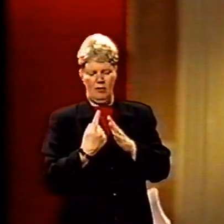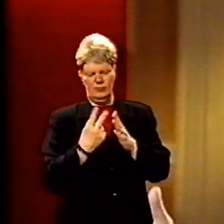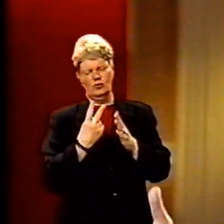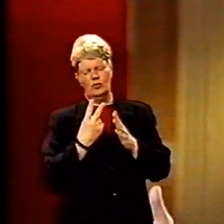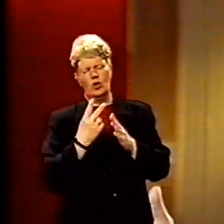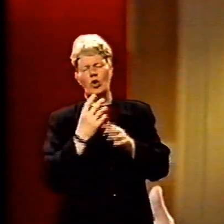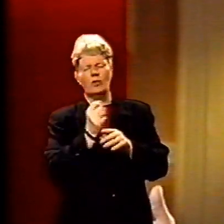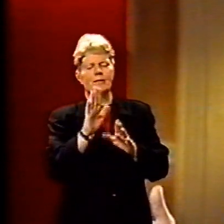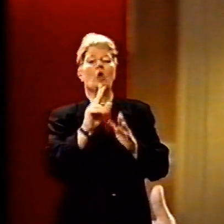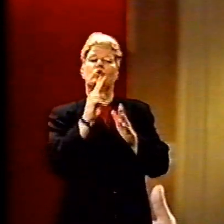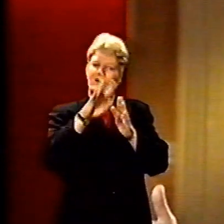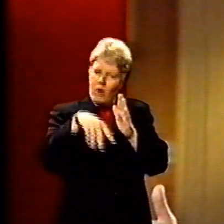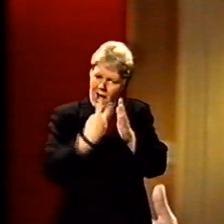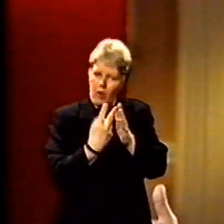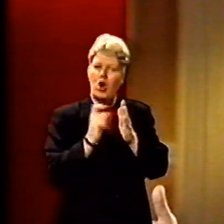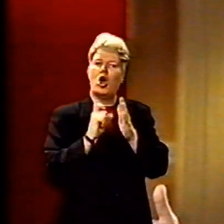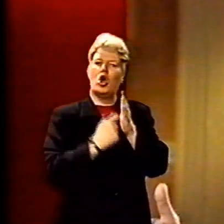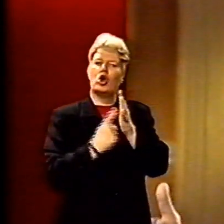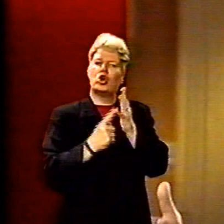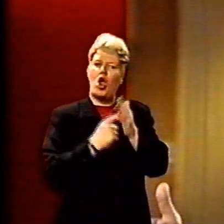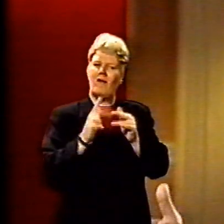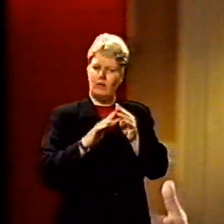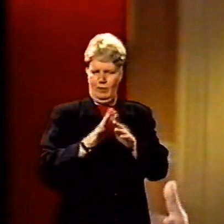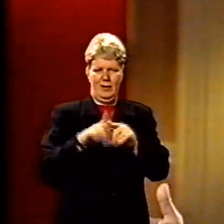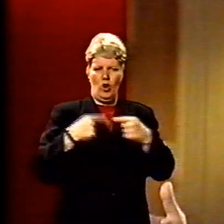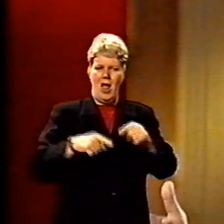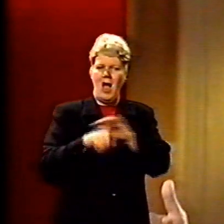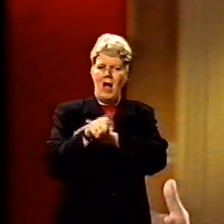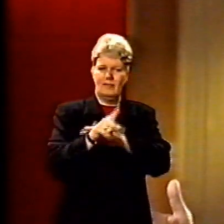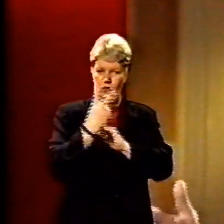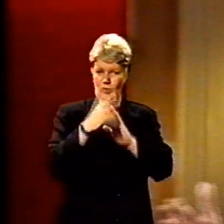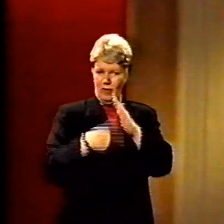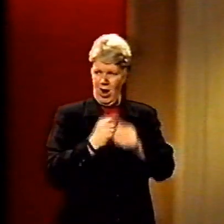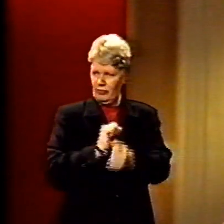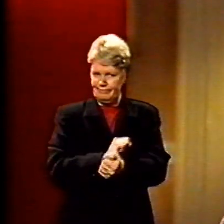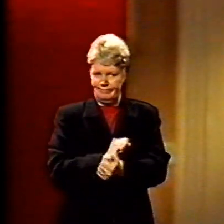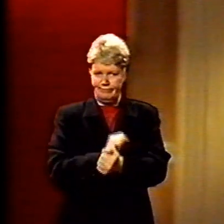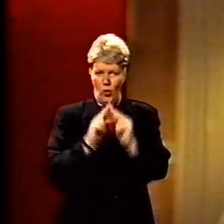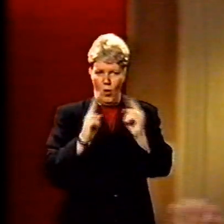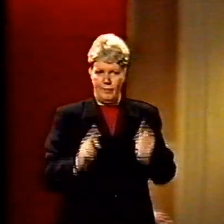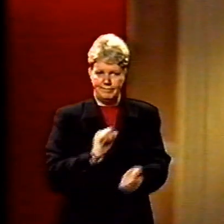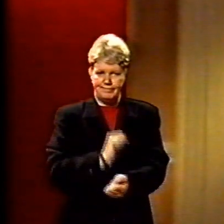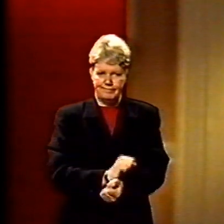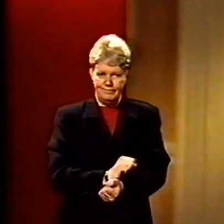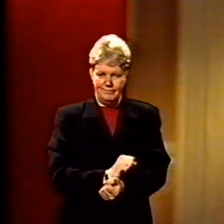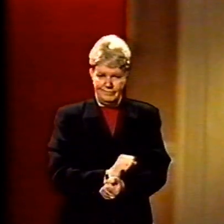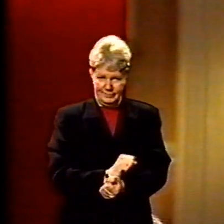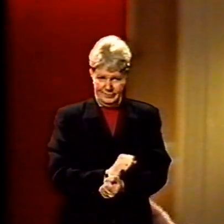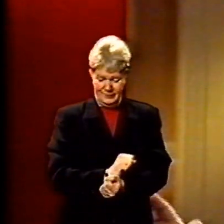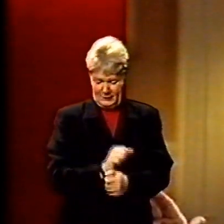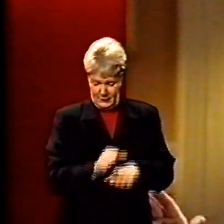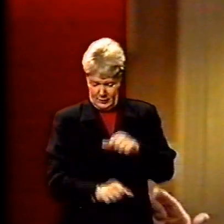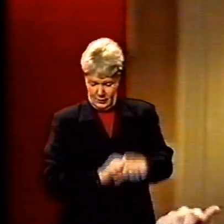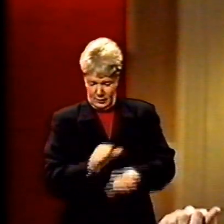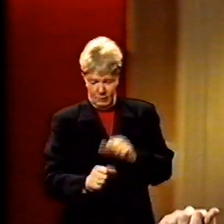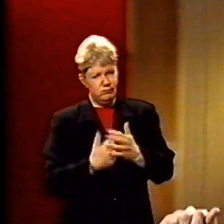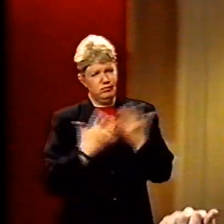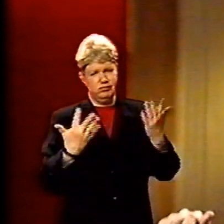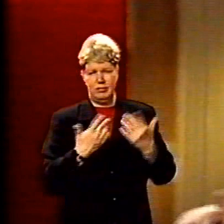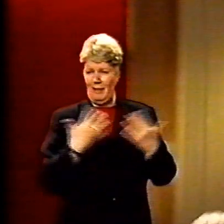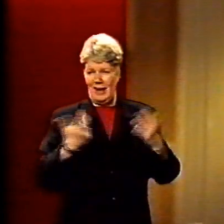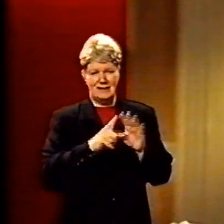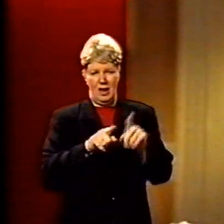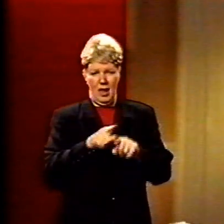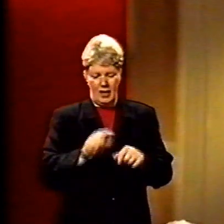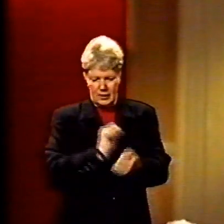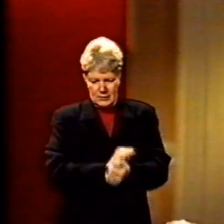I don't mean 24-hour coup, I mean curfew, 24-hour curfew for many days. And then